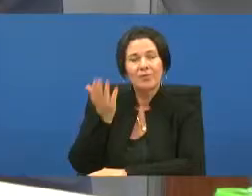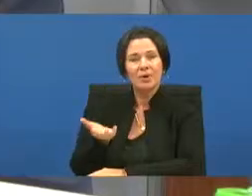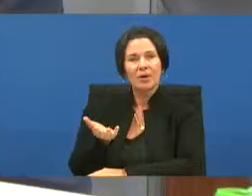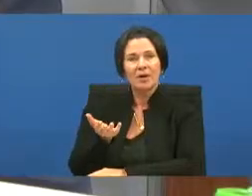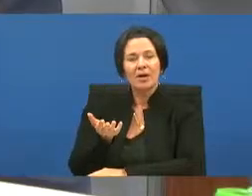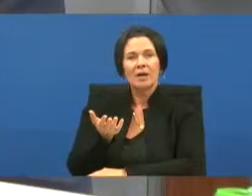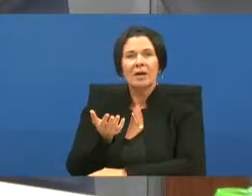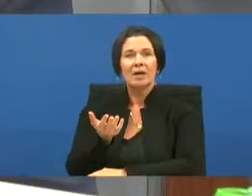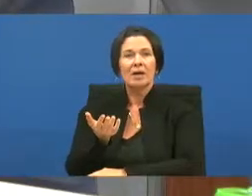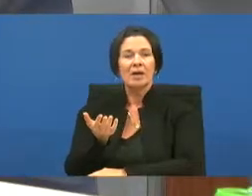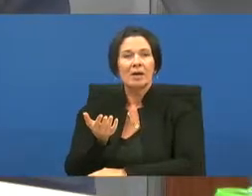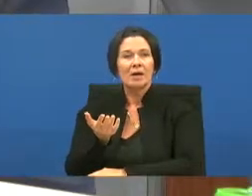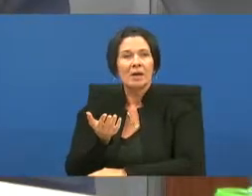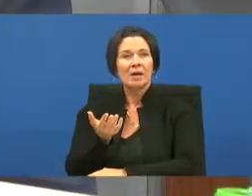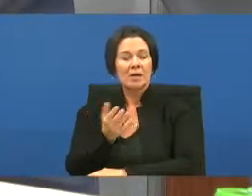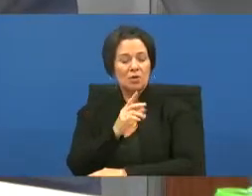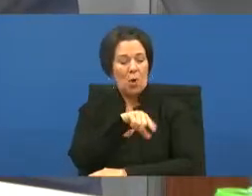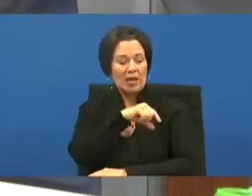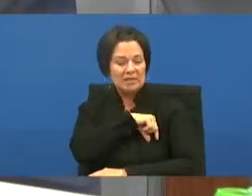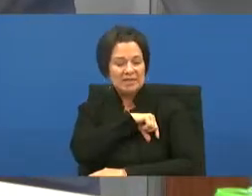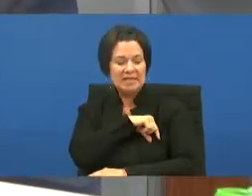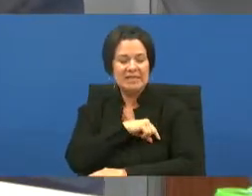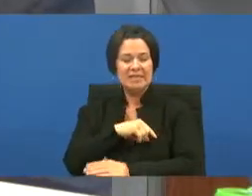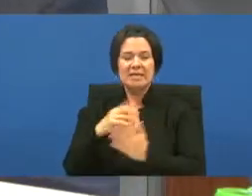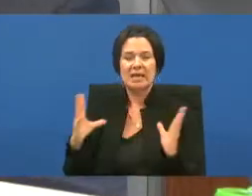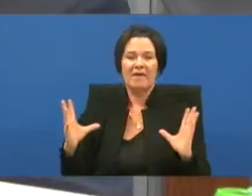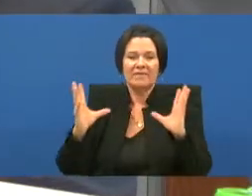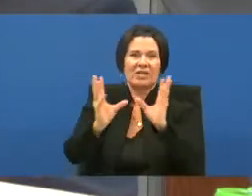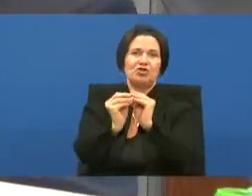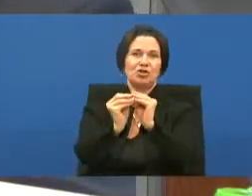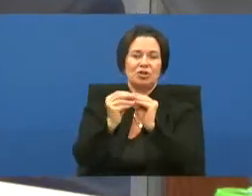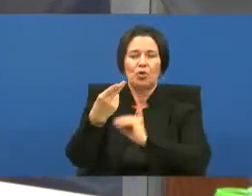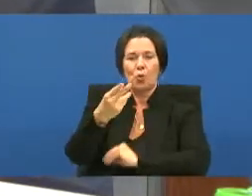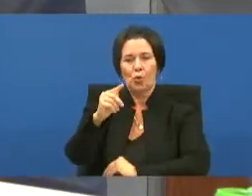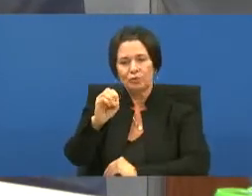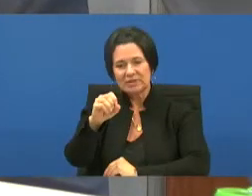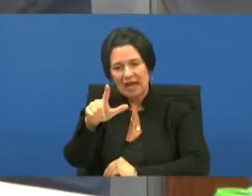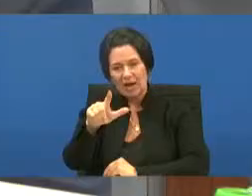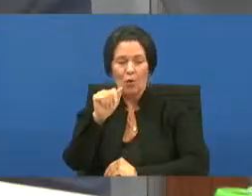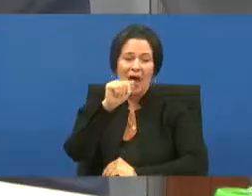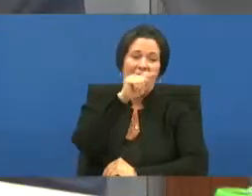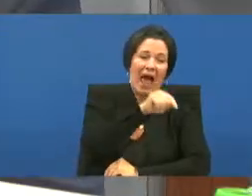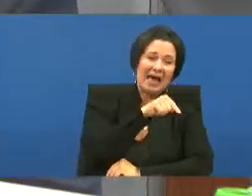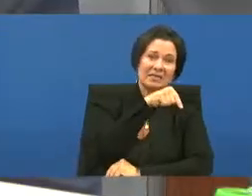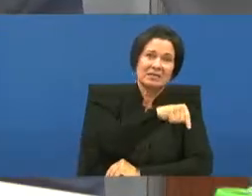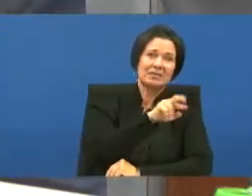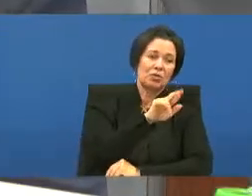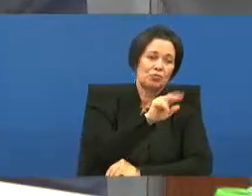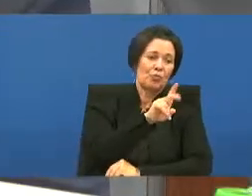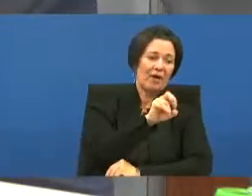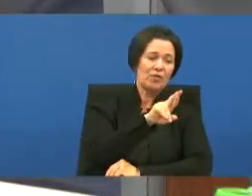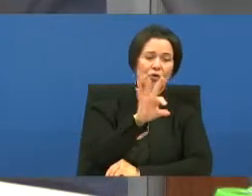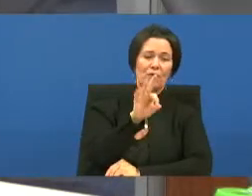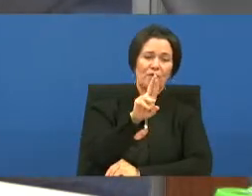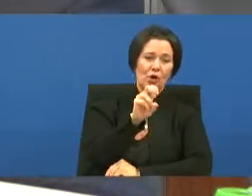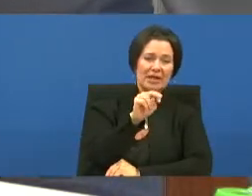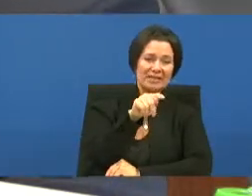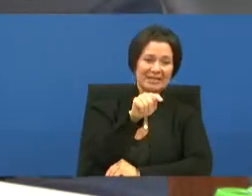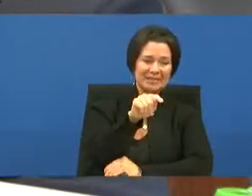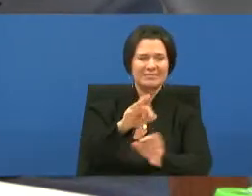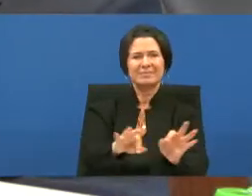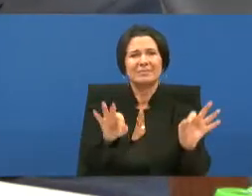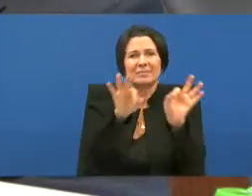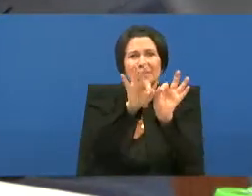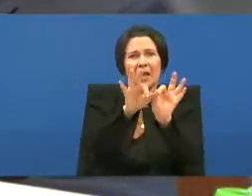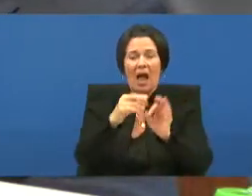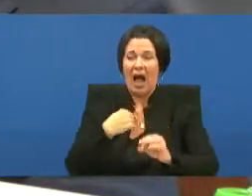quality convention hotel, a headquarter hotel at the riverfront is essential. I recognize that as somebody